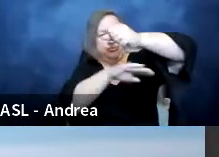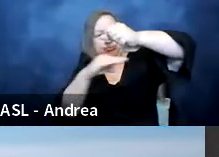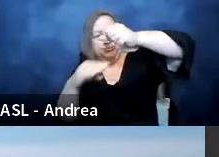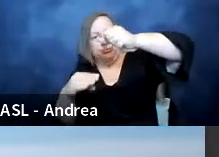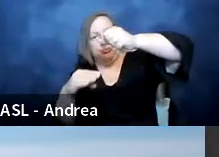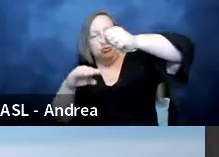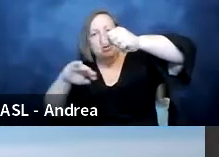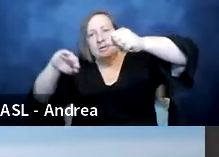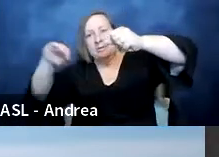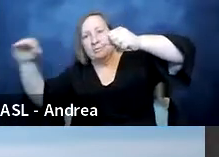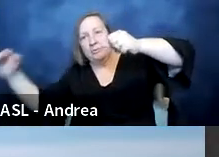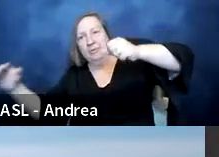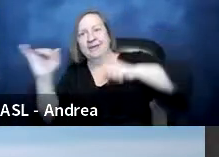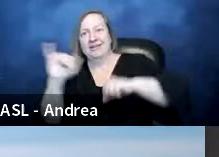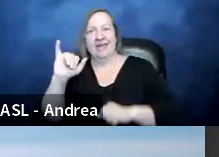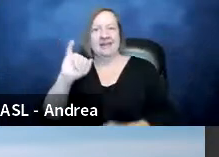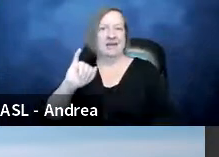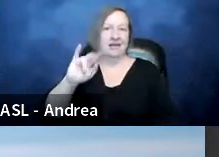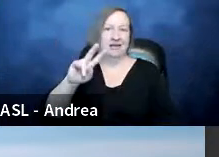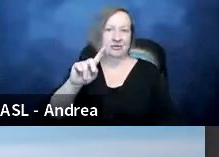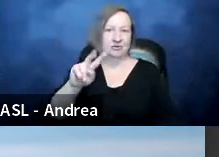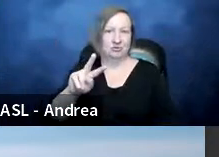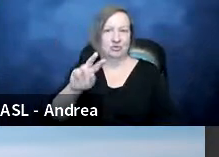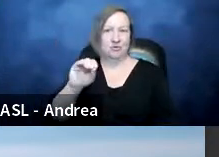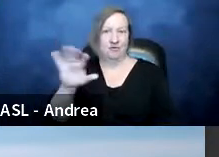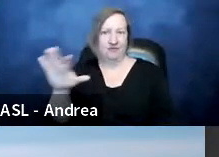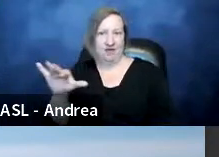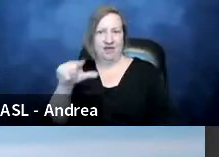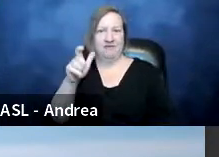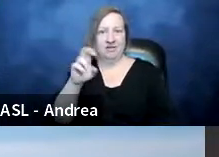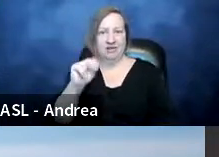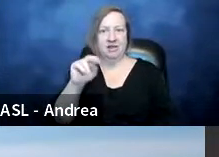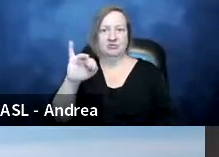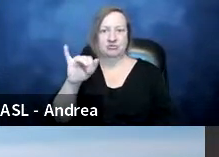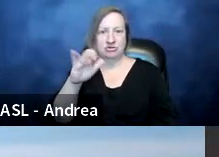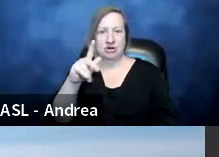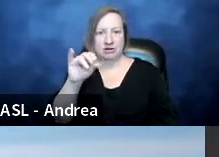I-205 Glenn Jackson Bridge style bridge. Next.